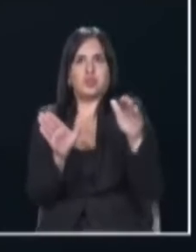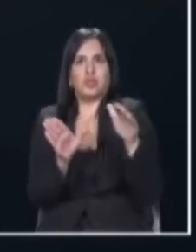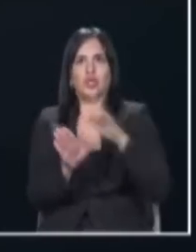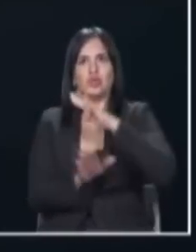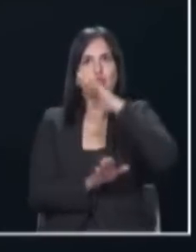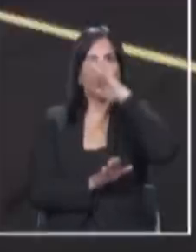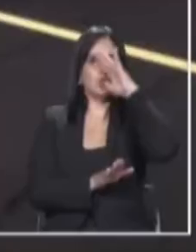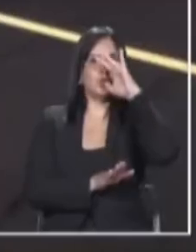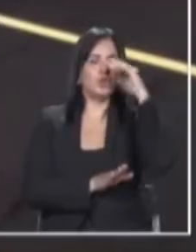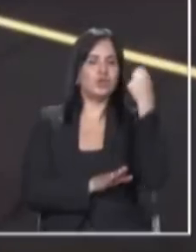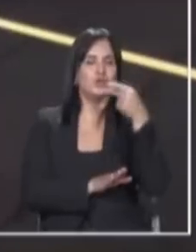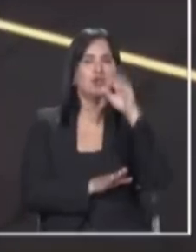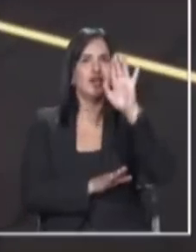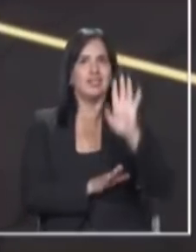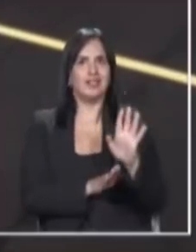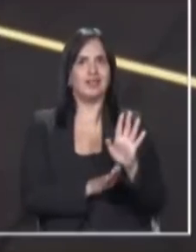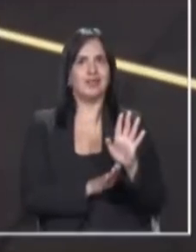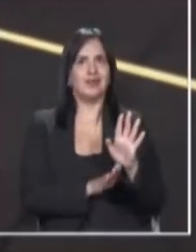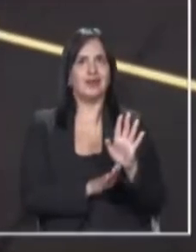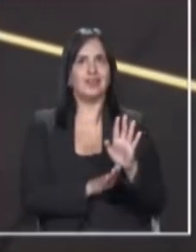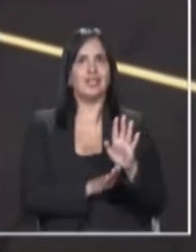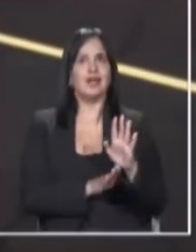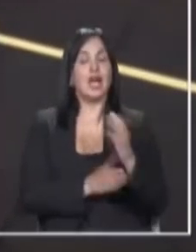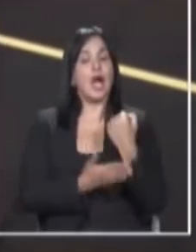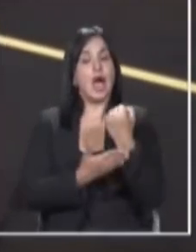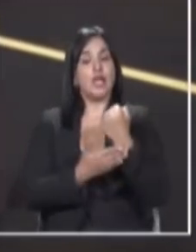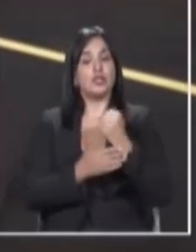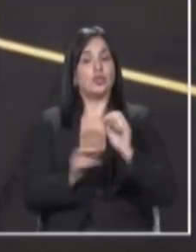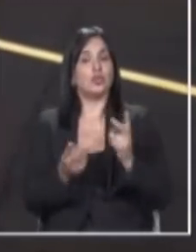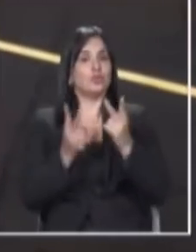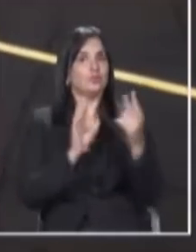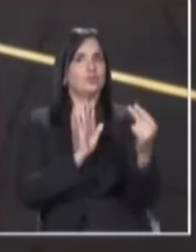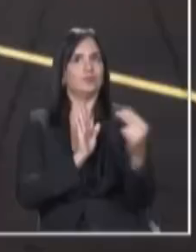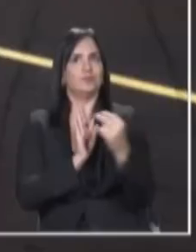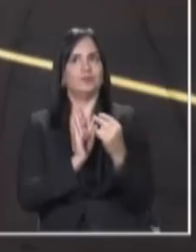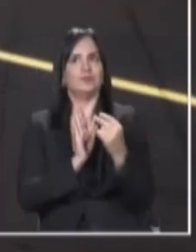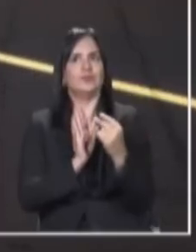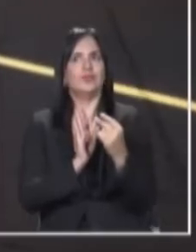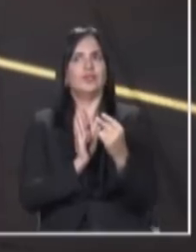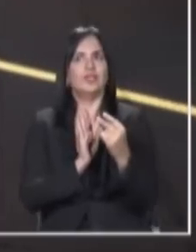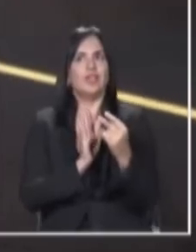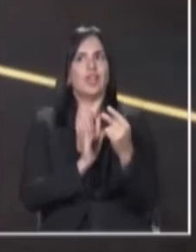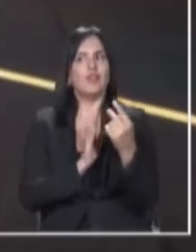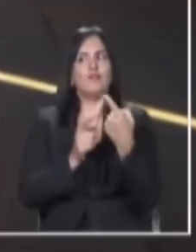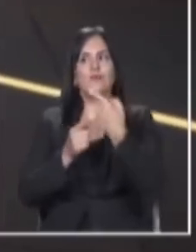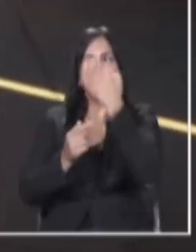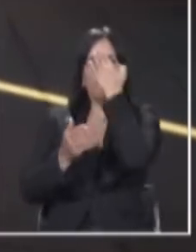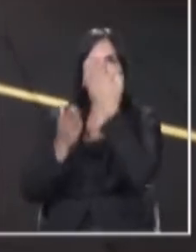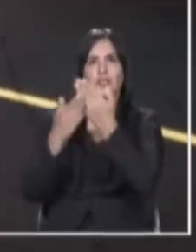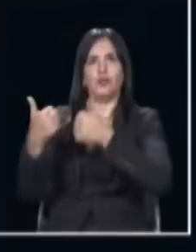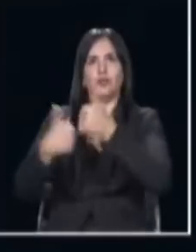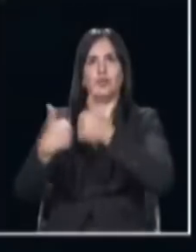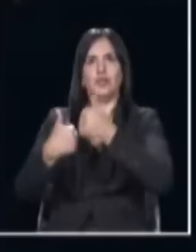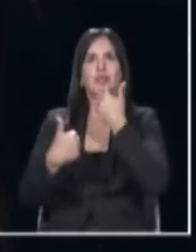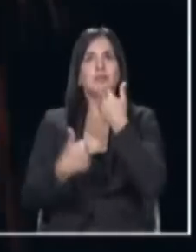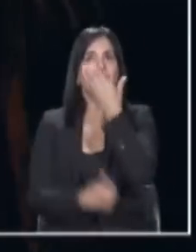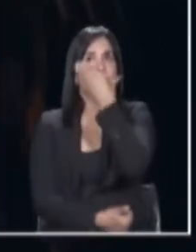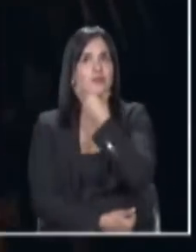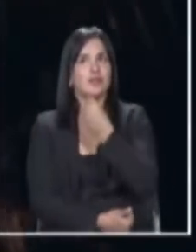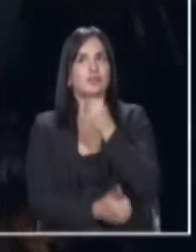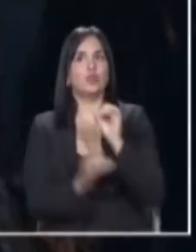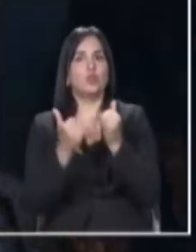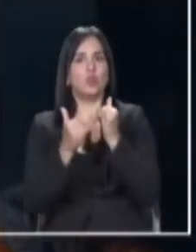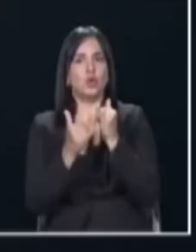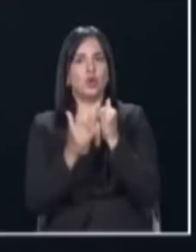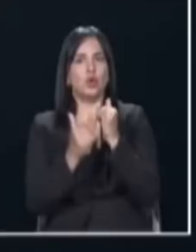females this helps them stand out from the competitors and increases their chances of finding the partner BHT also plays a role in